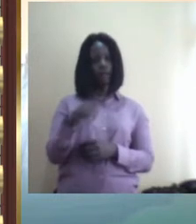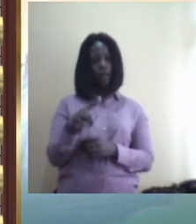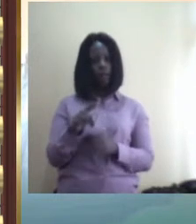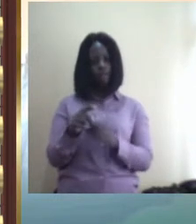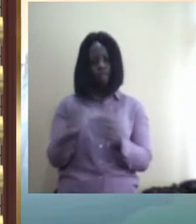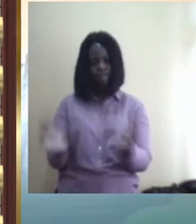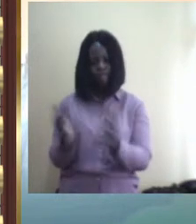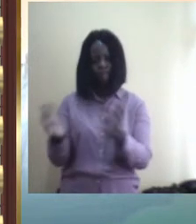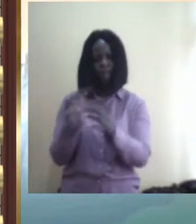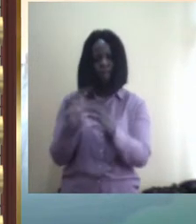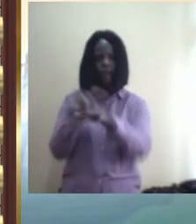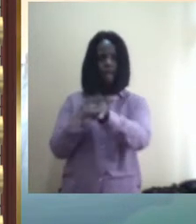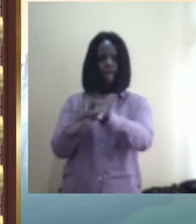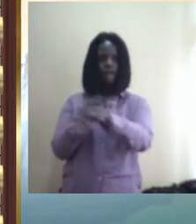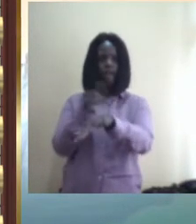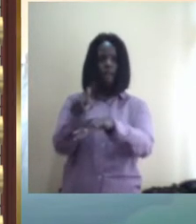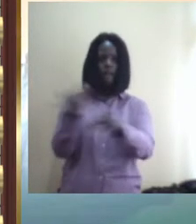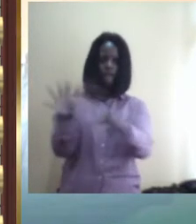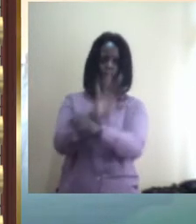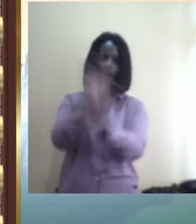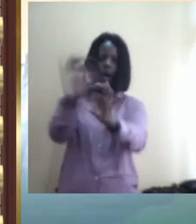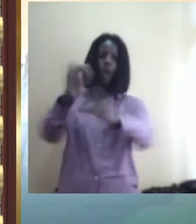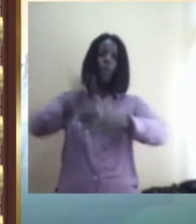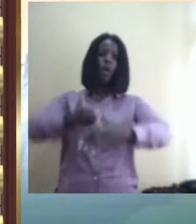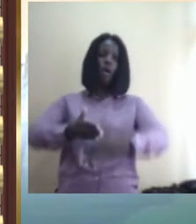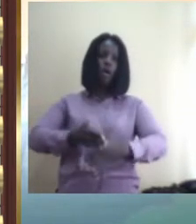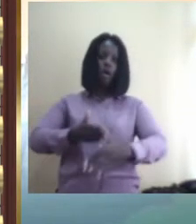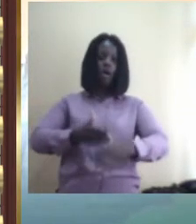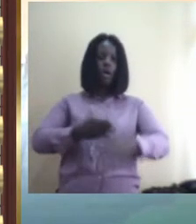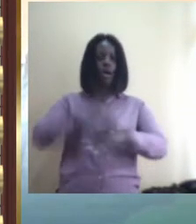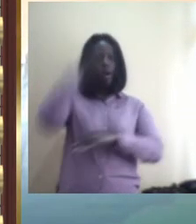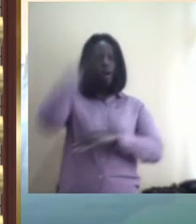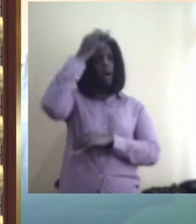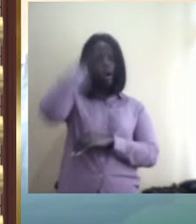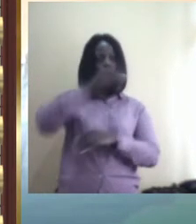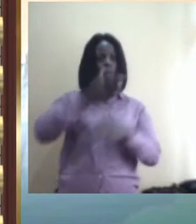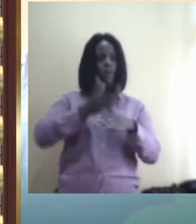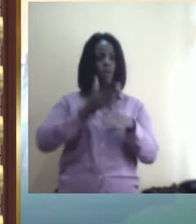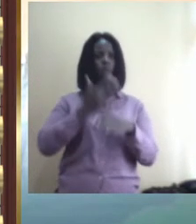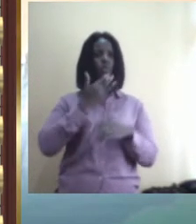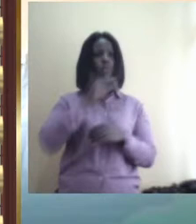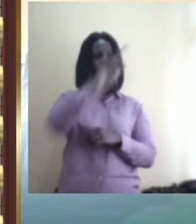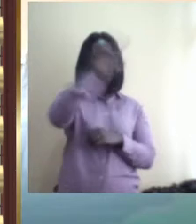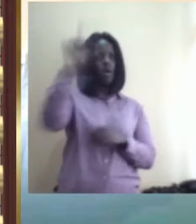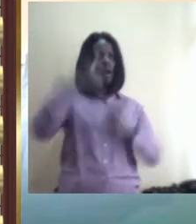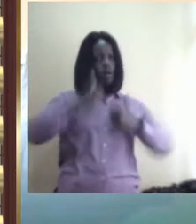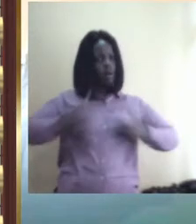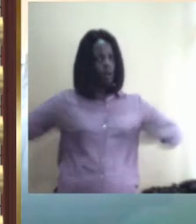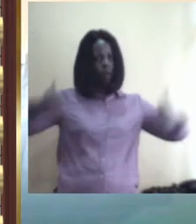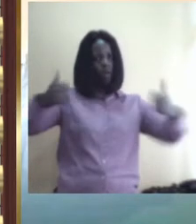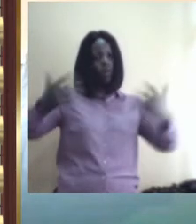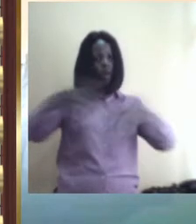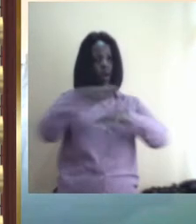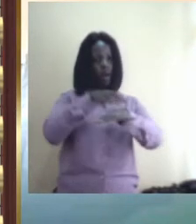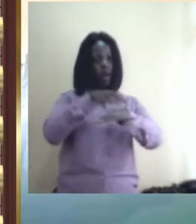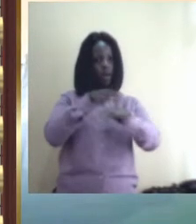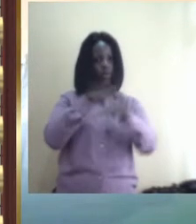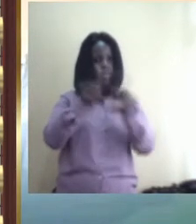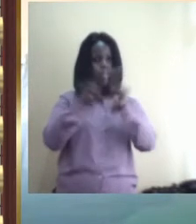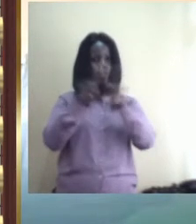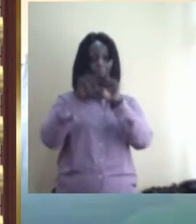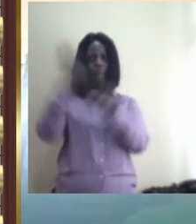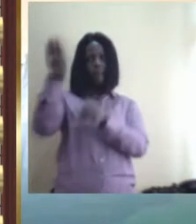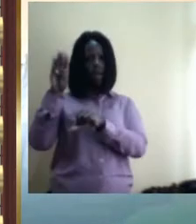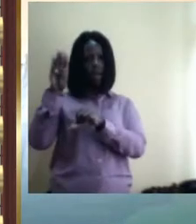resuscitate these farms into full production. Government will work with all the stakeholders within the sector and financial